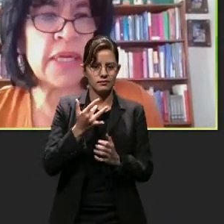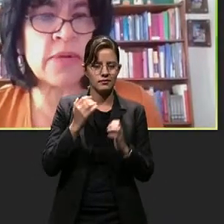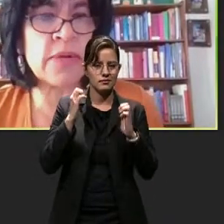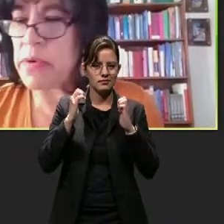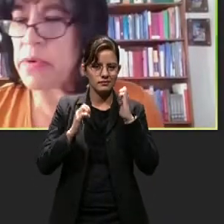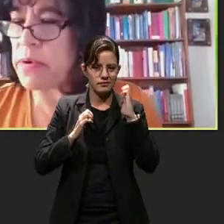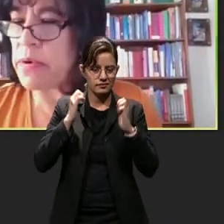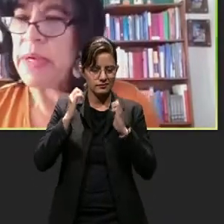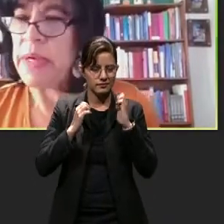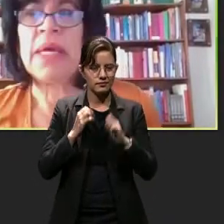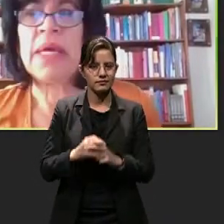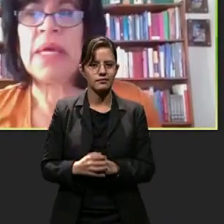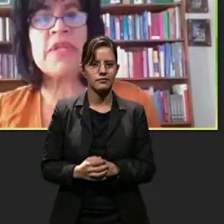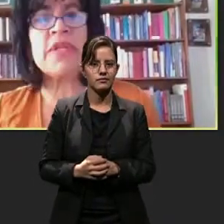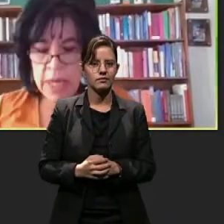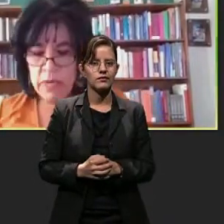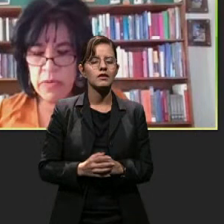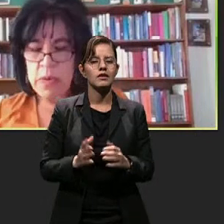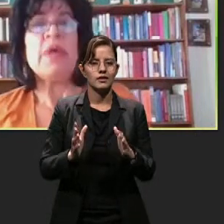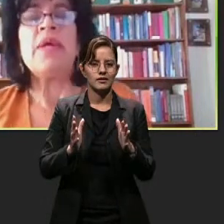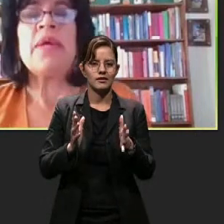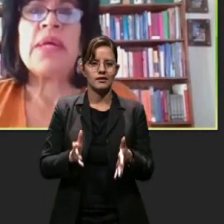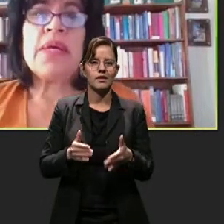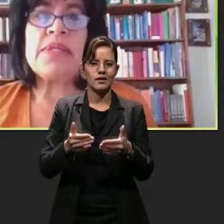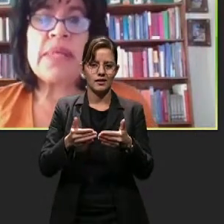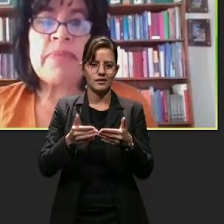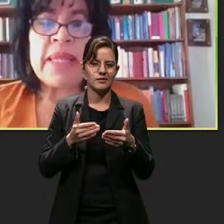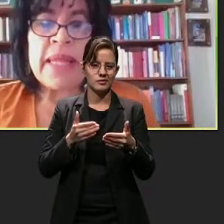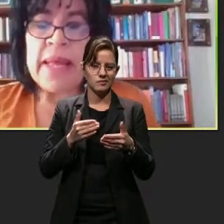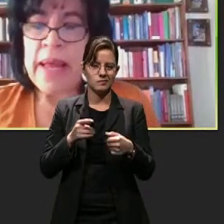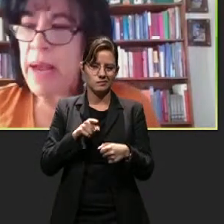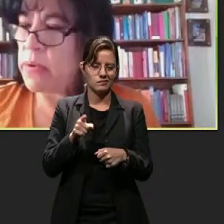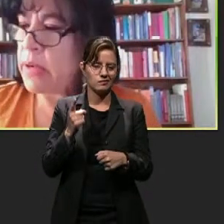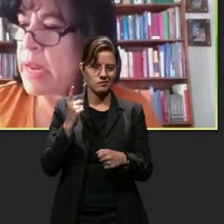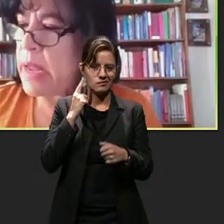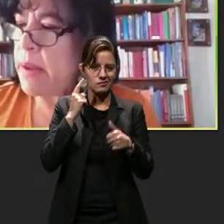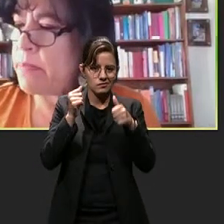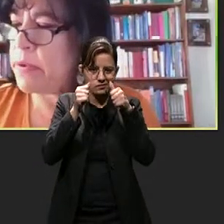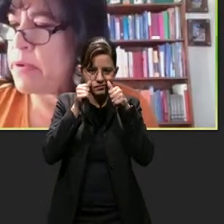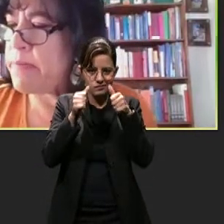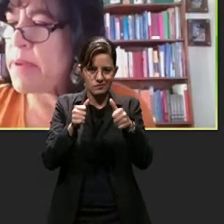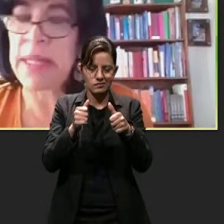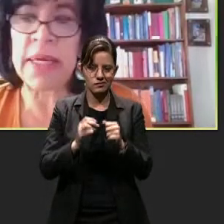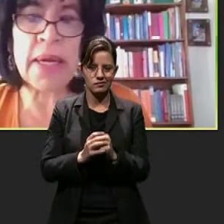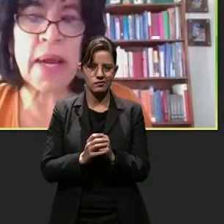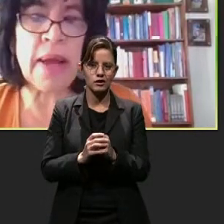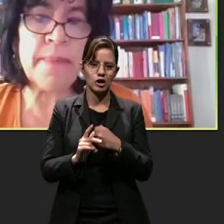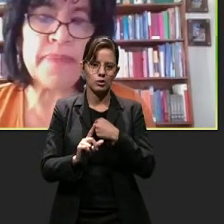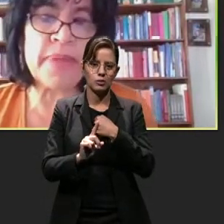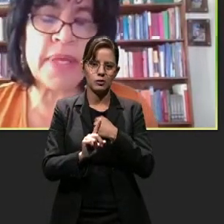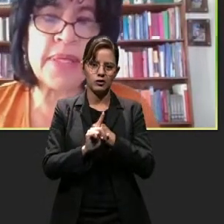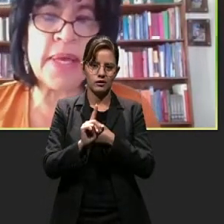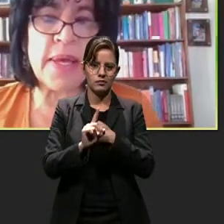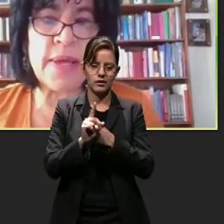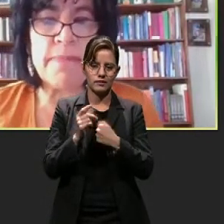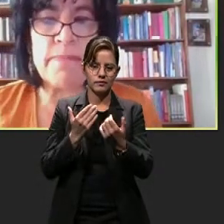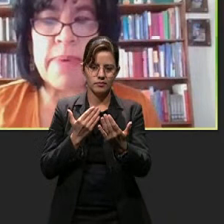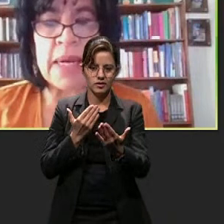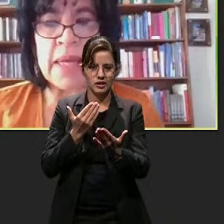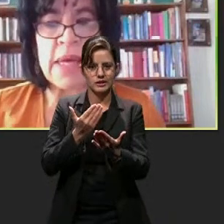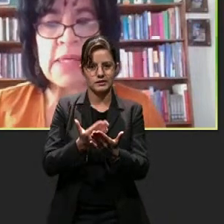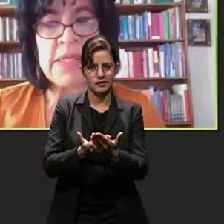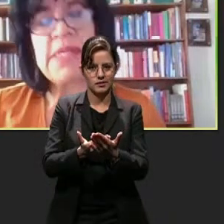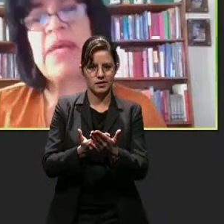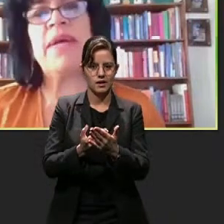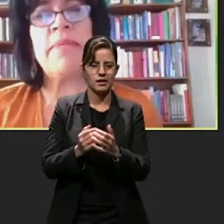Como hemos escuchado, se plantea una problemática. Thank you very much. We